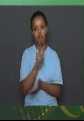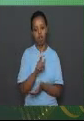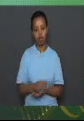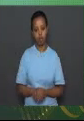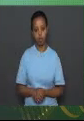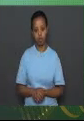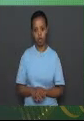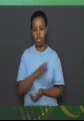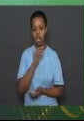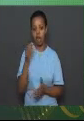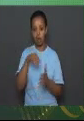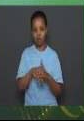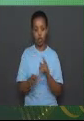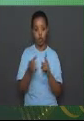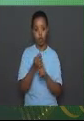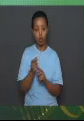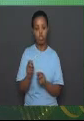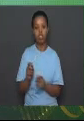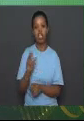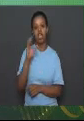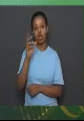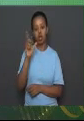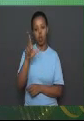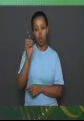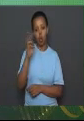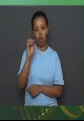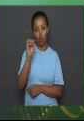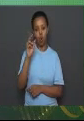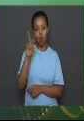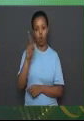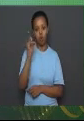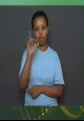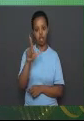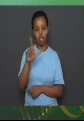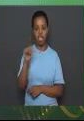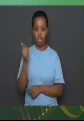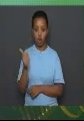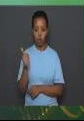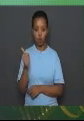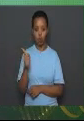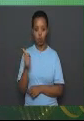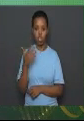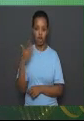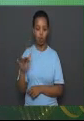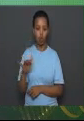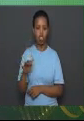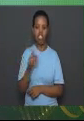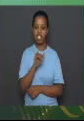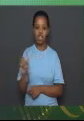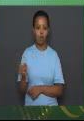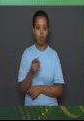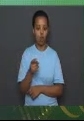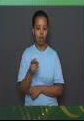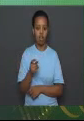They contain chlorophyll as well as other pigments which are necessary